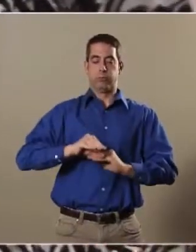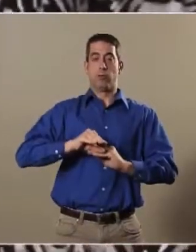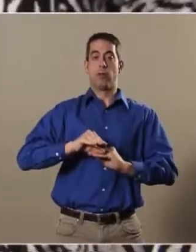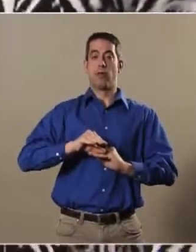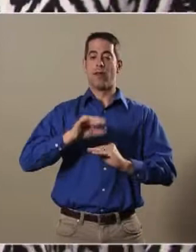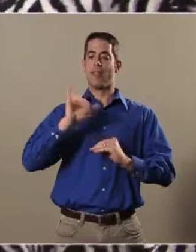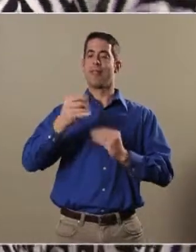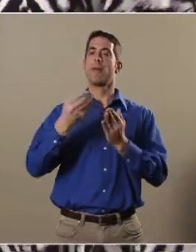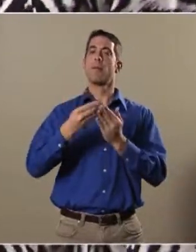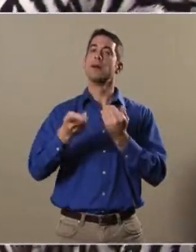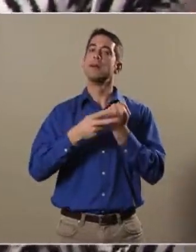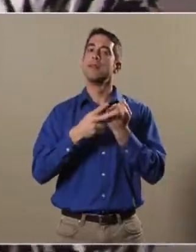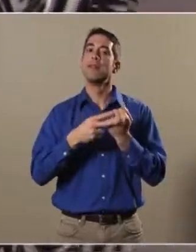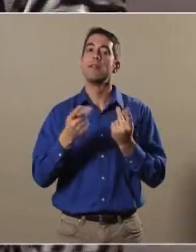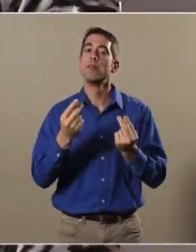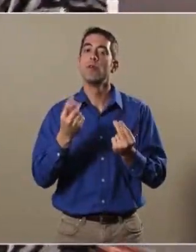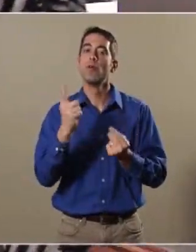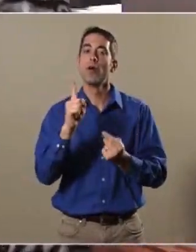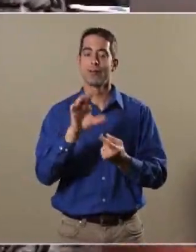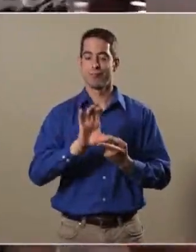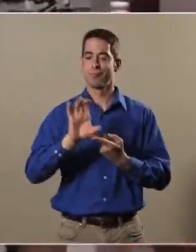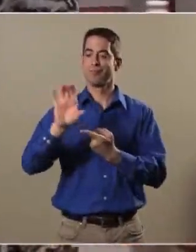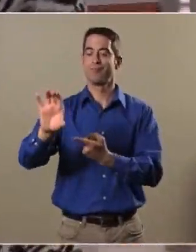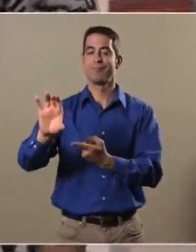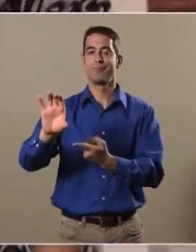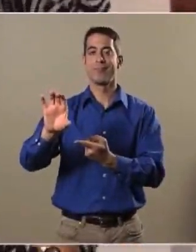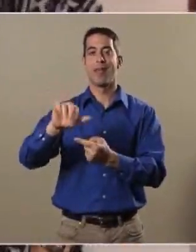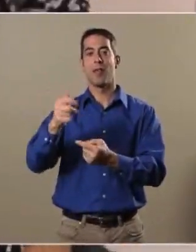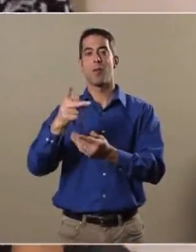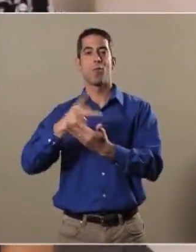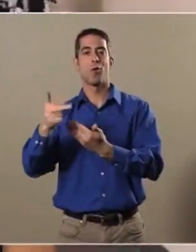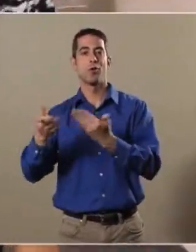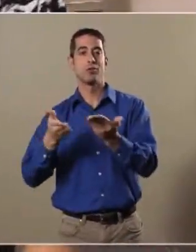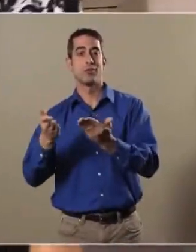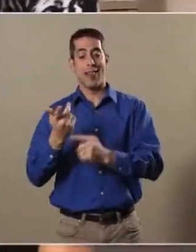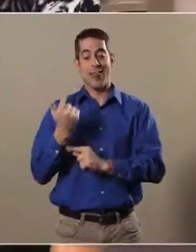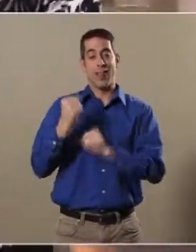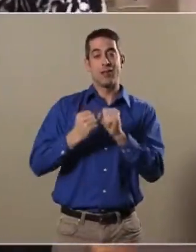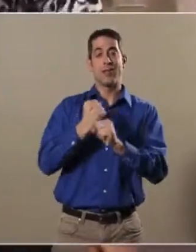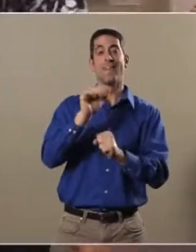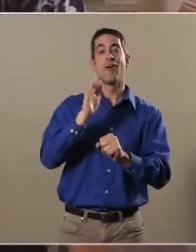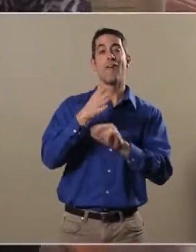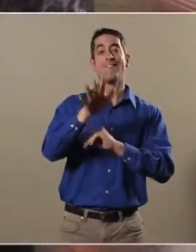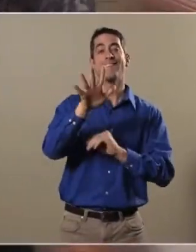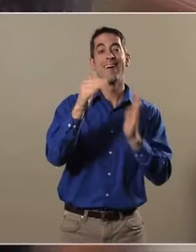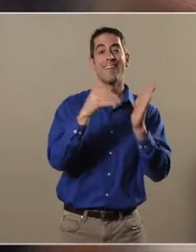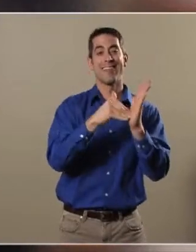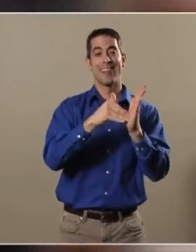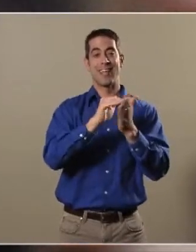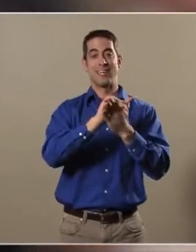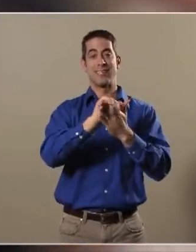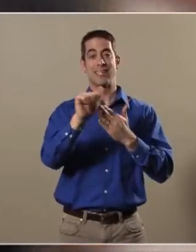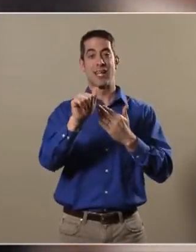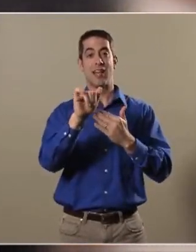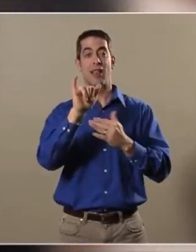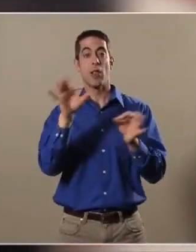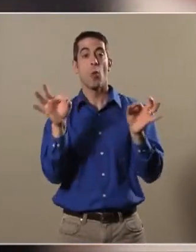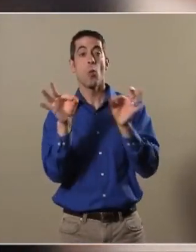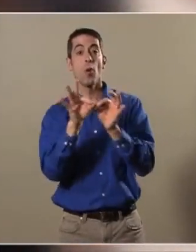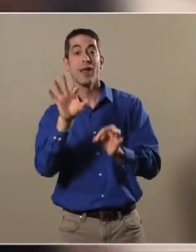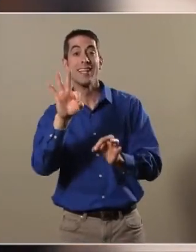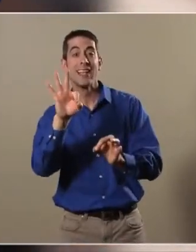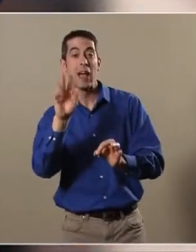$5,000 to the League for a savings of over $91,000. The League's funding comes from government